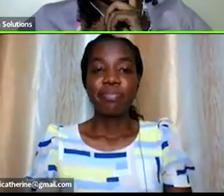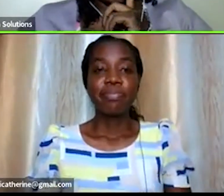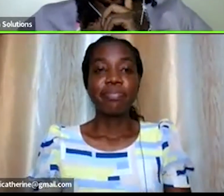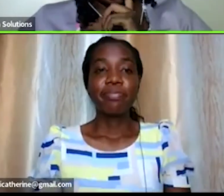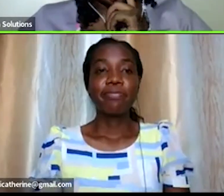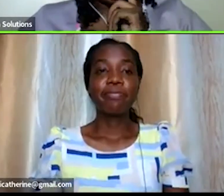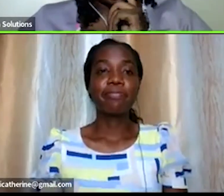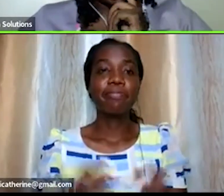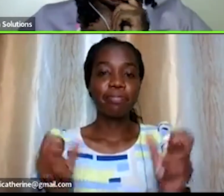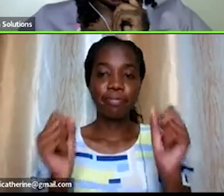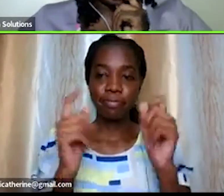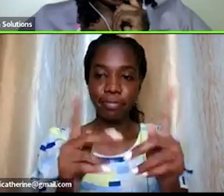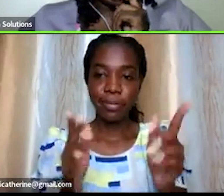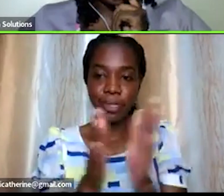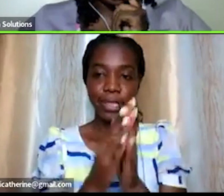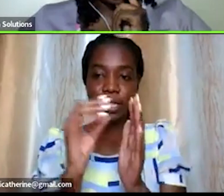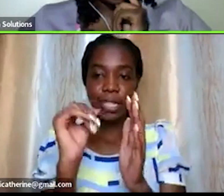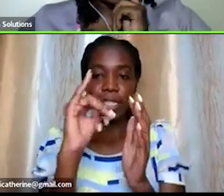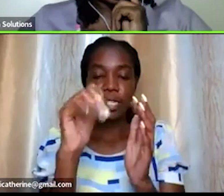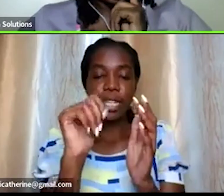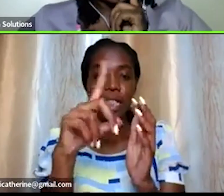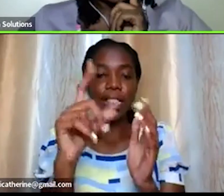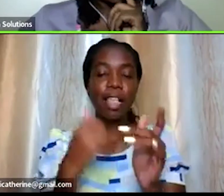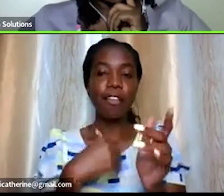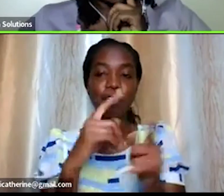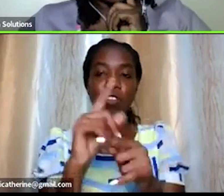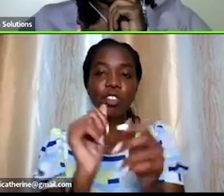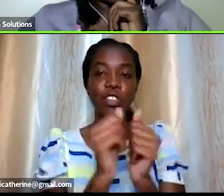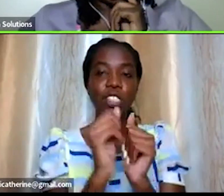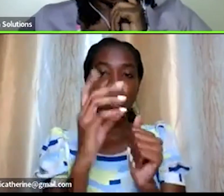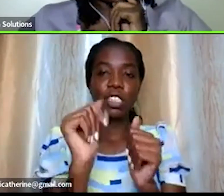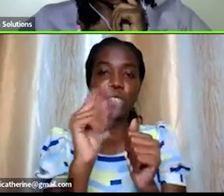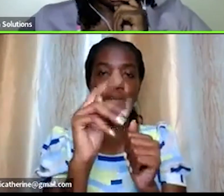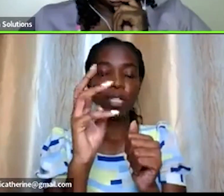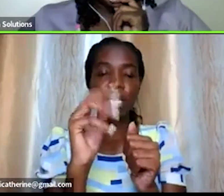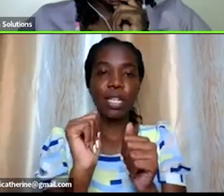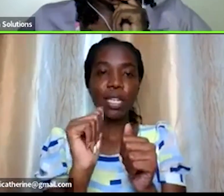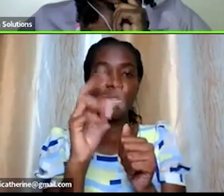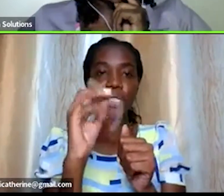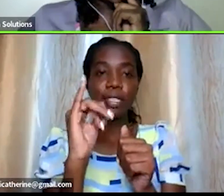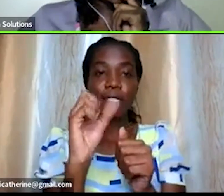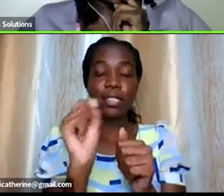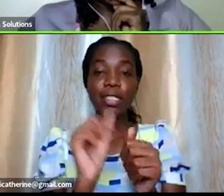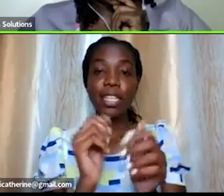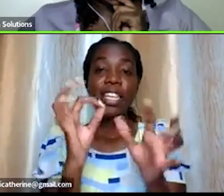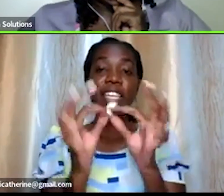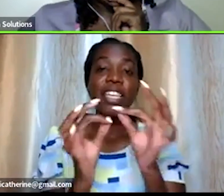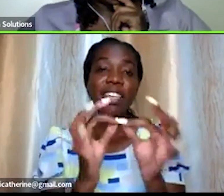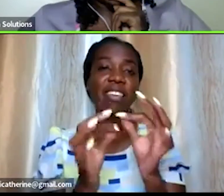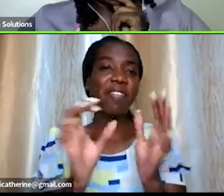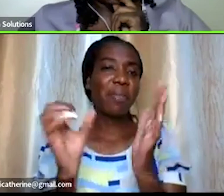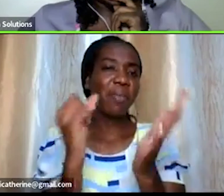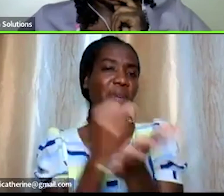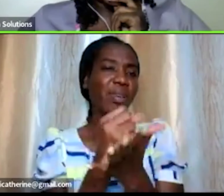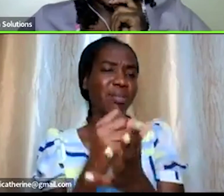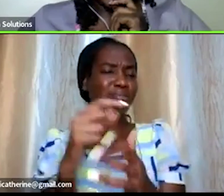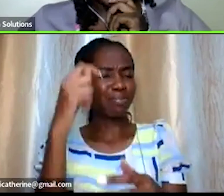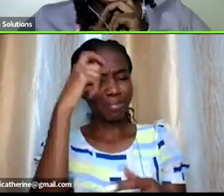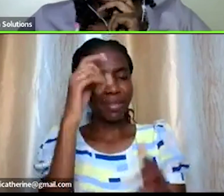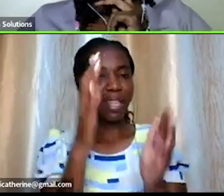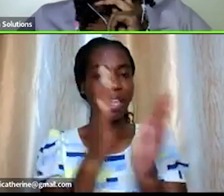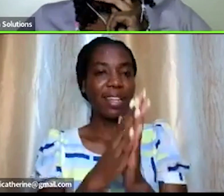And Ajal, there's a question by Damaris. She says, in instances where an employee is sharp and intentional about